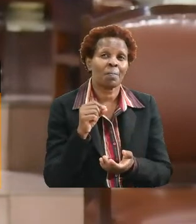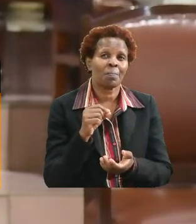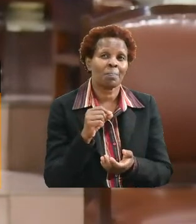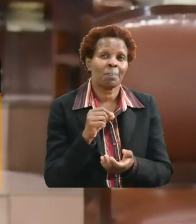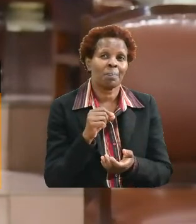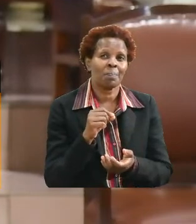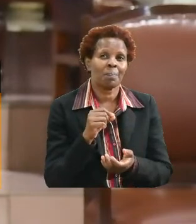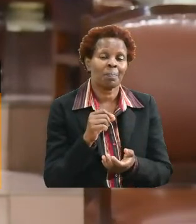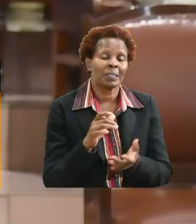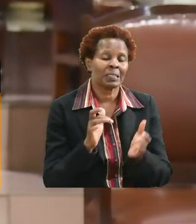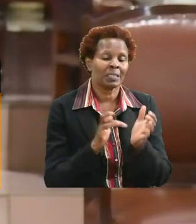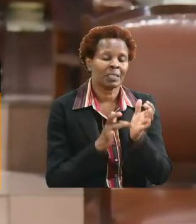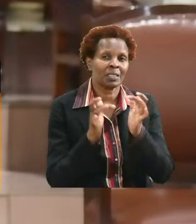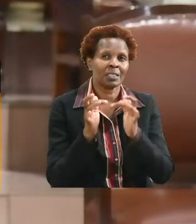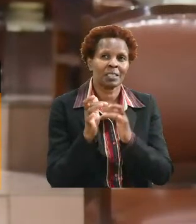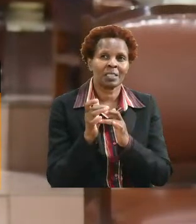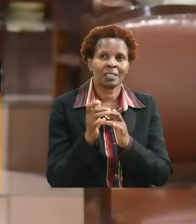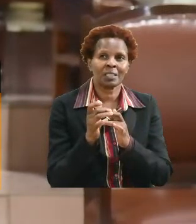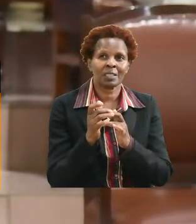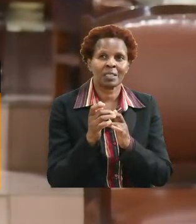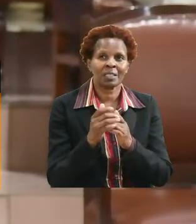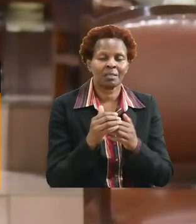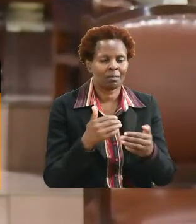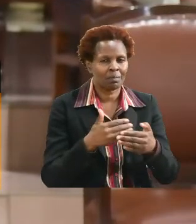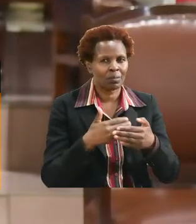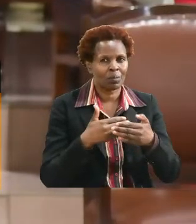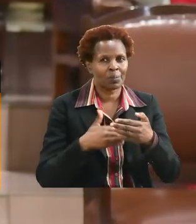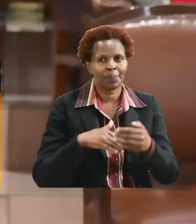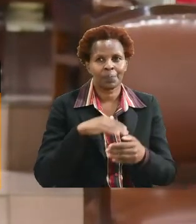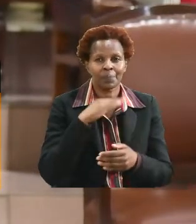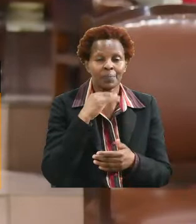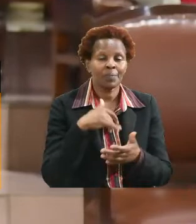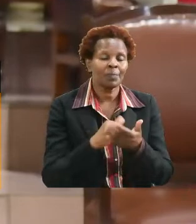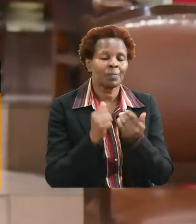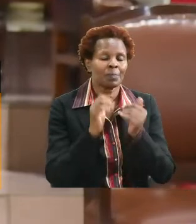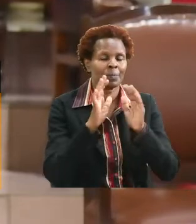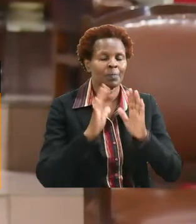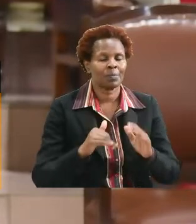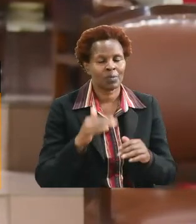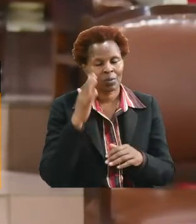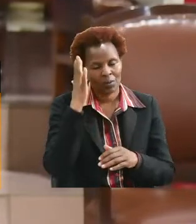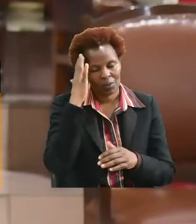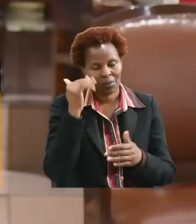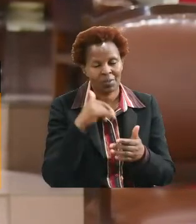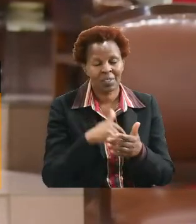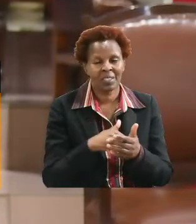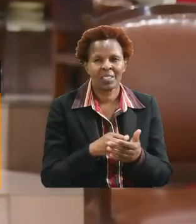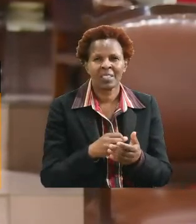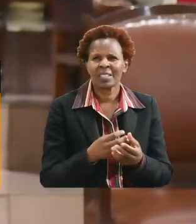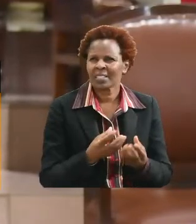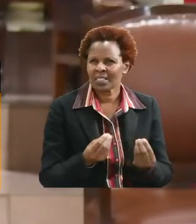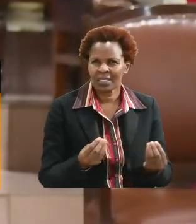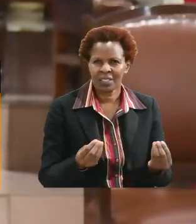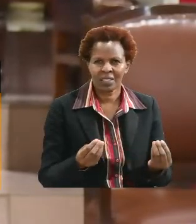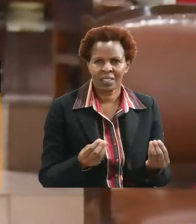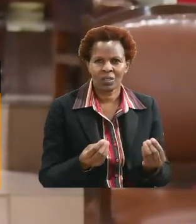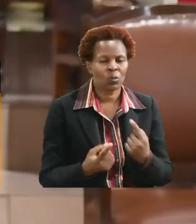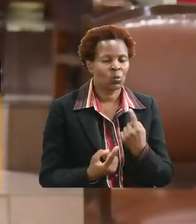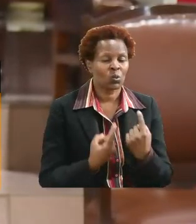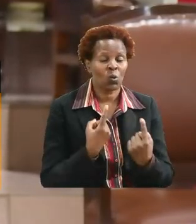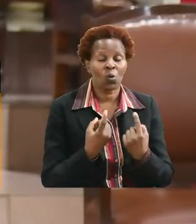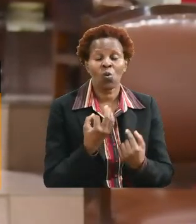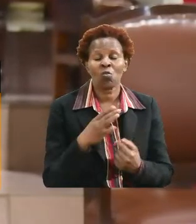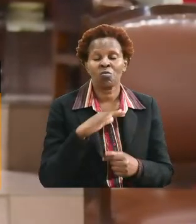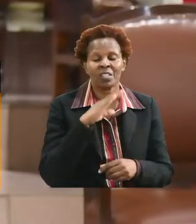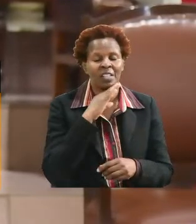of Jesus approaching death. And it is important to note that it's never easy to speak of